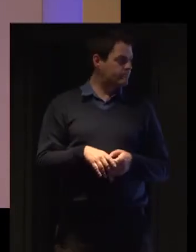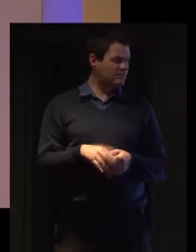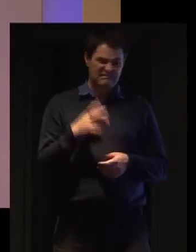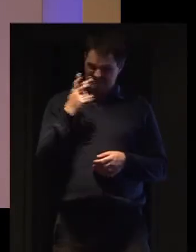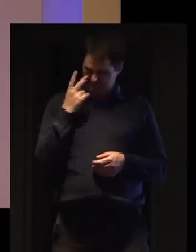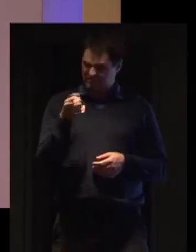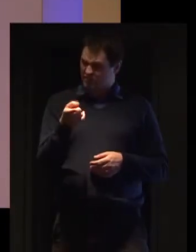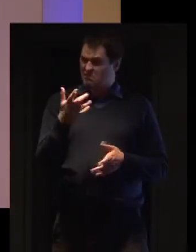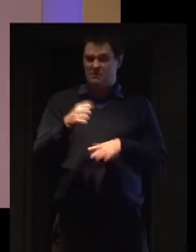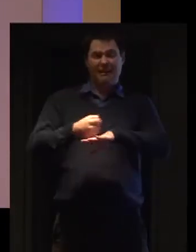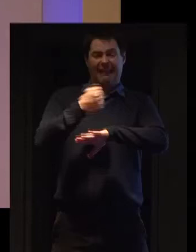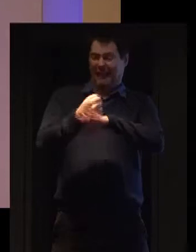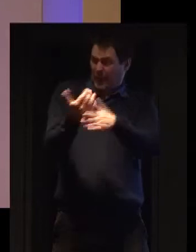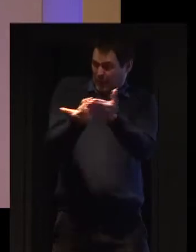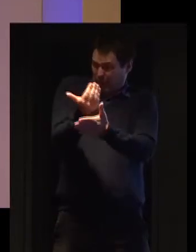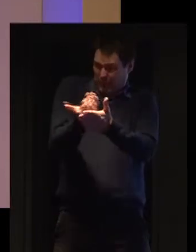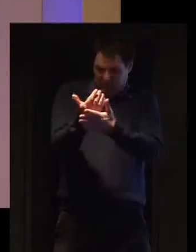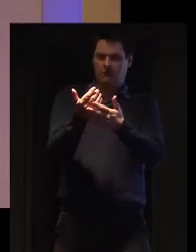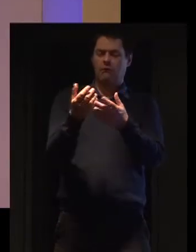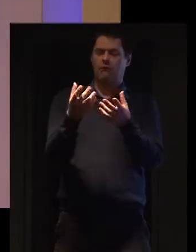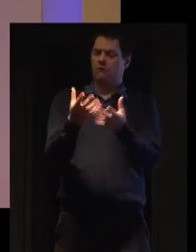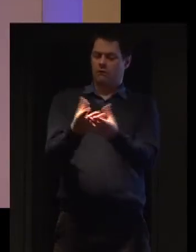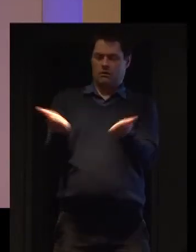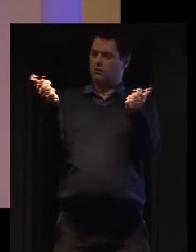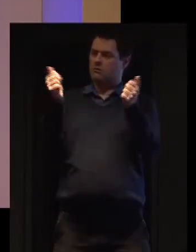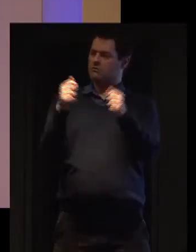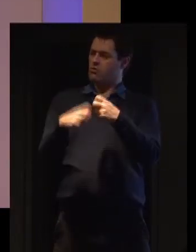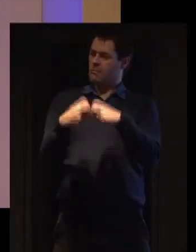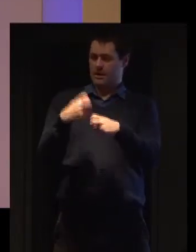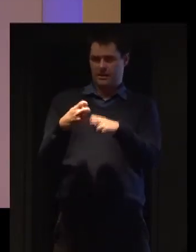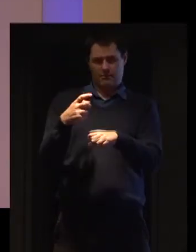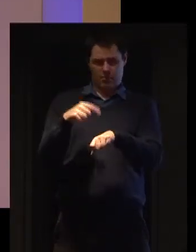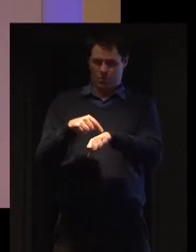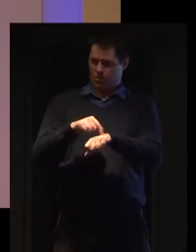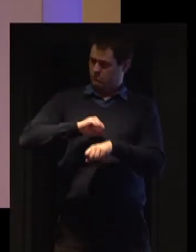successes. Sometimes there's been a problem that's been there for a couple of